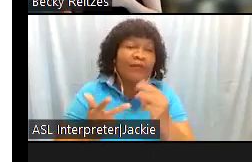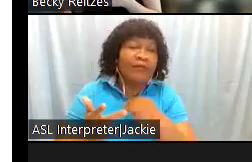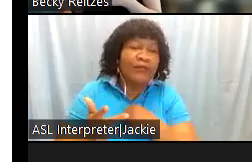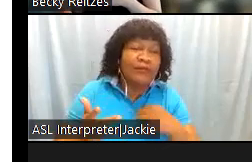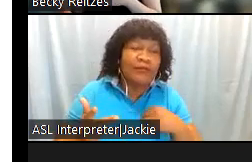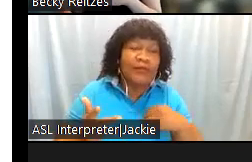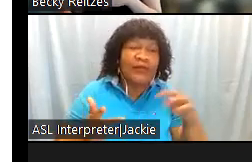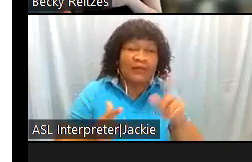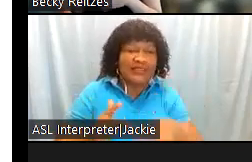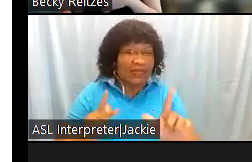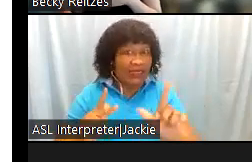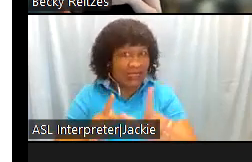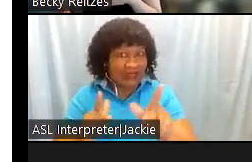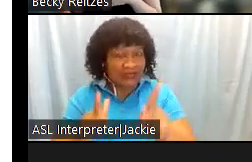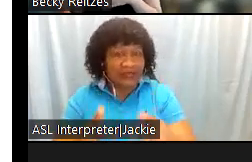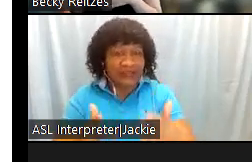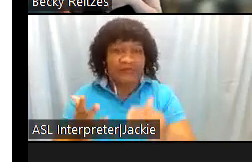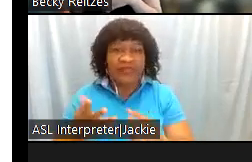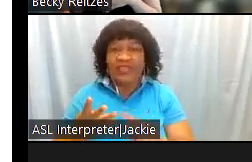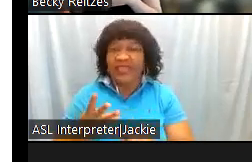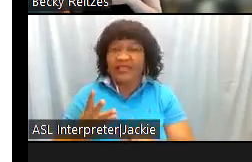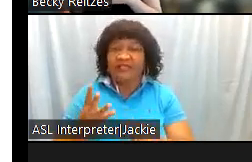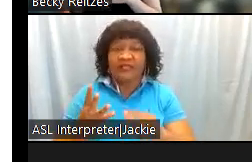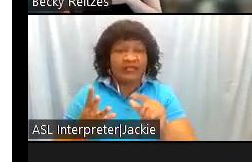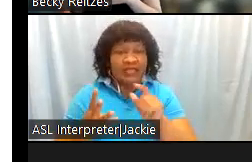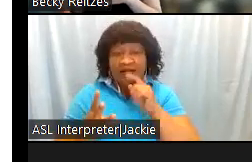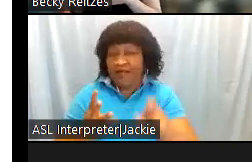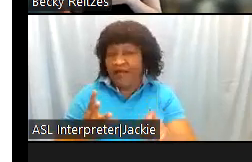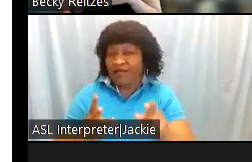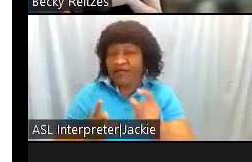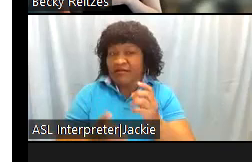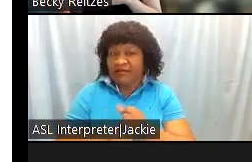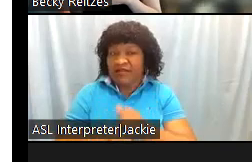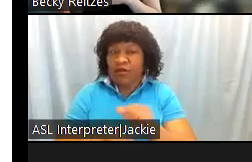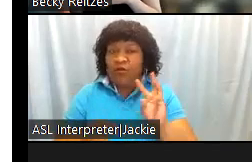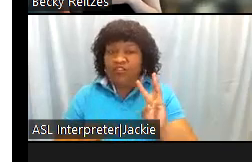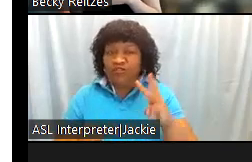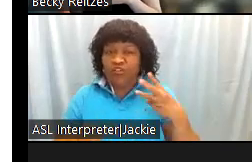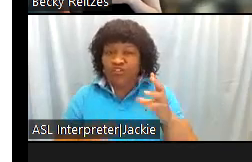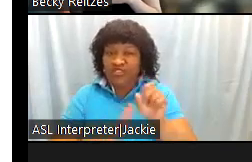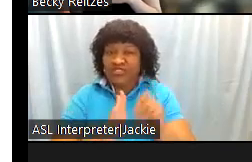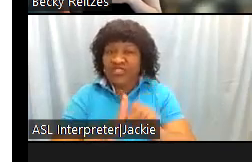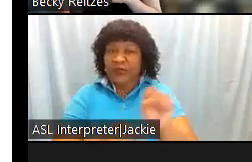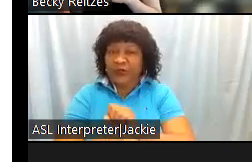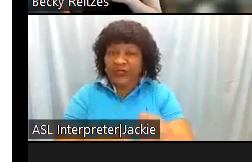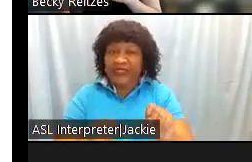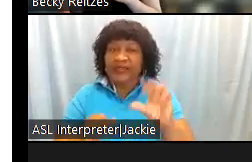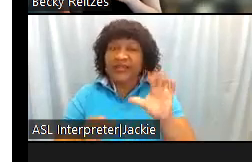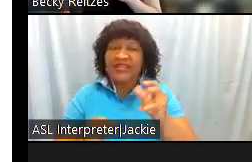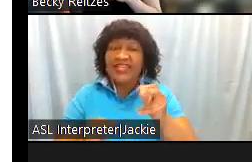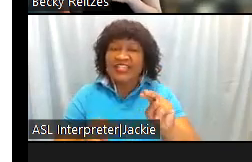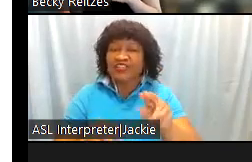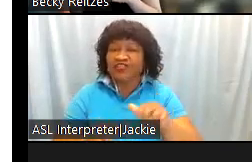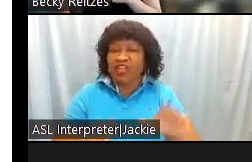licensed. And they're not eligible to receive Washington State's Working Connections Child